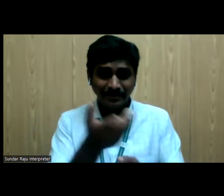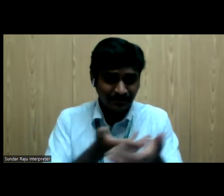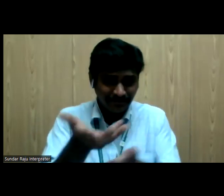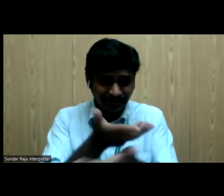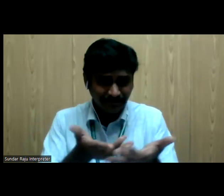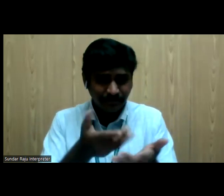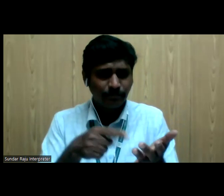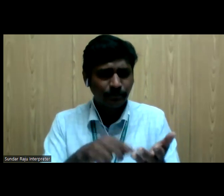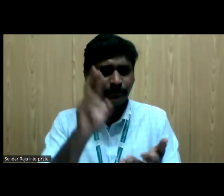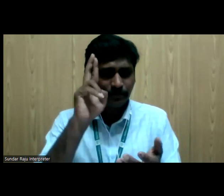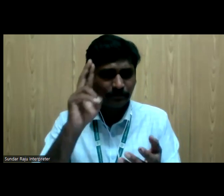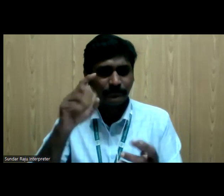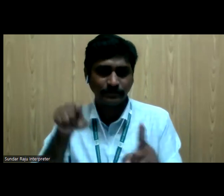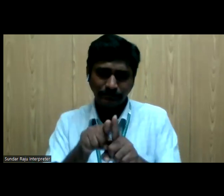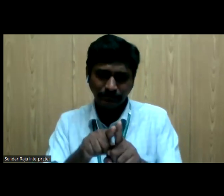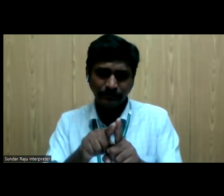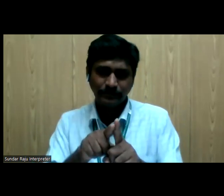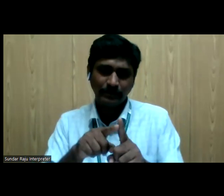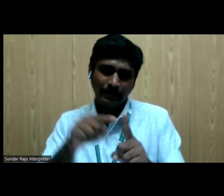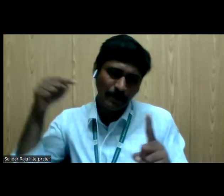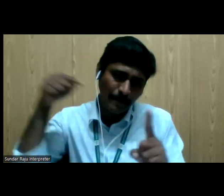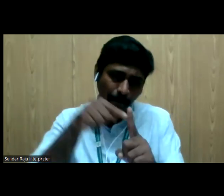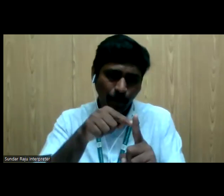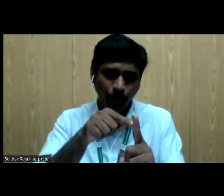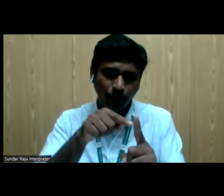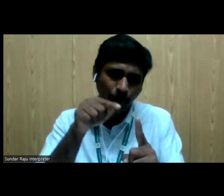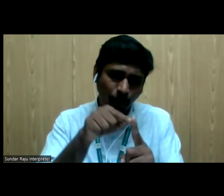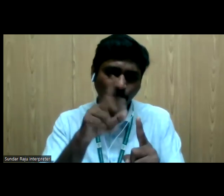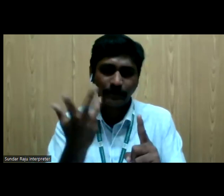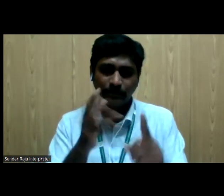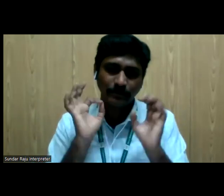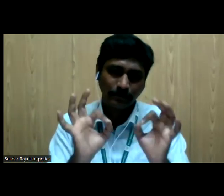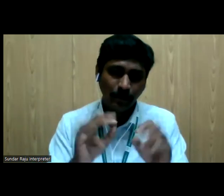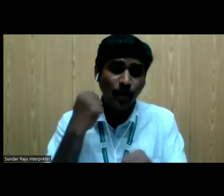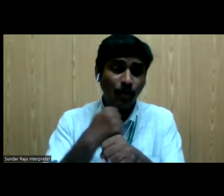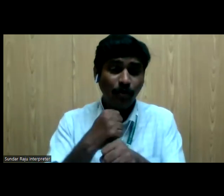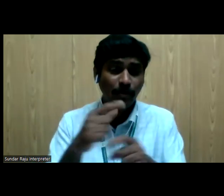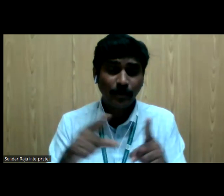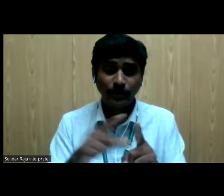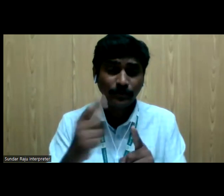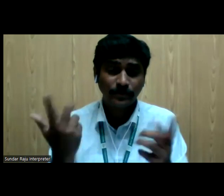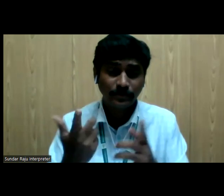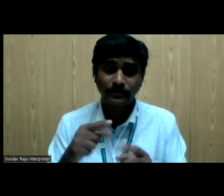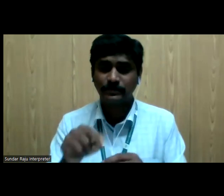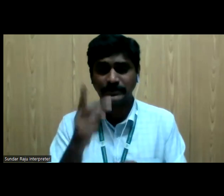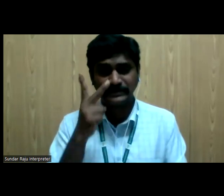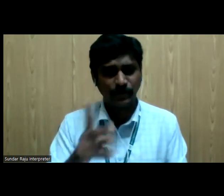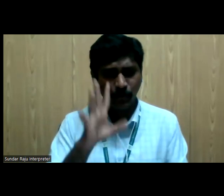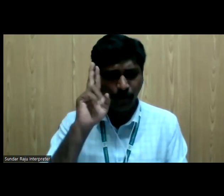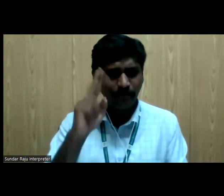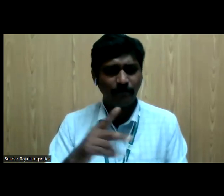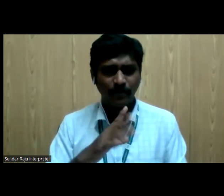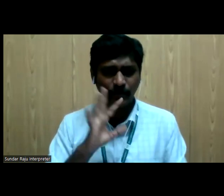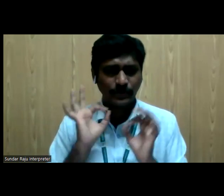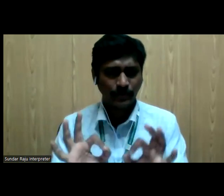to throw more light on what is achievable, what should the government do. And I'm sure that whatever are the